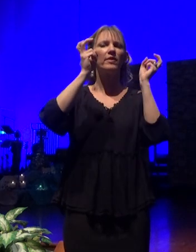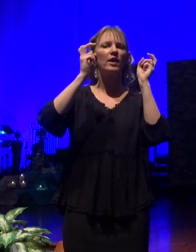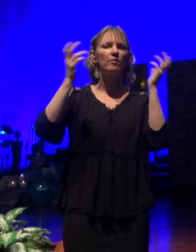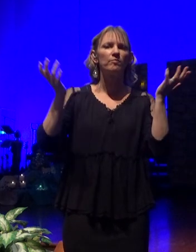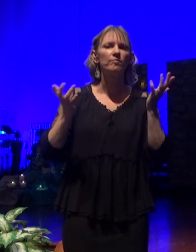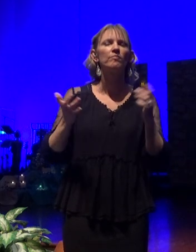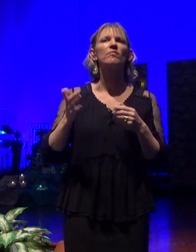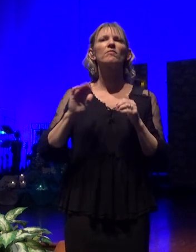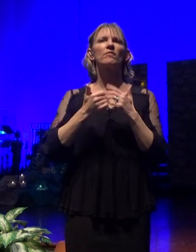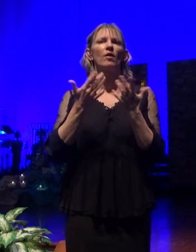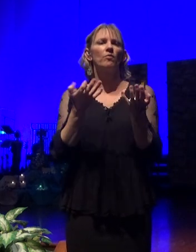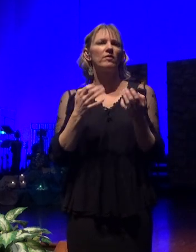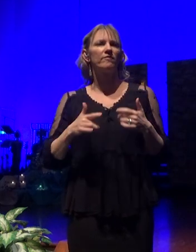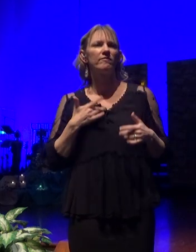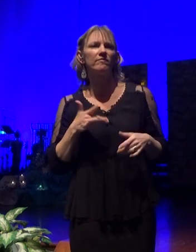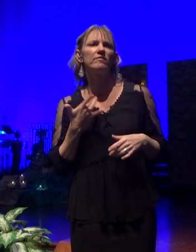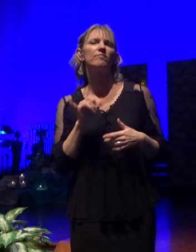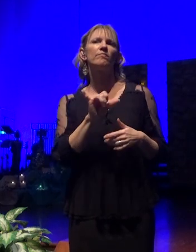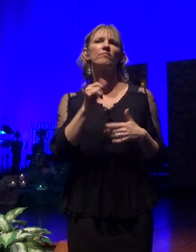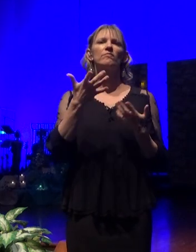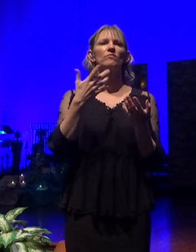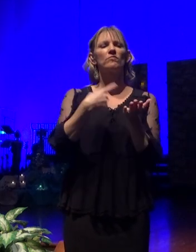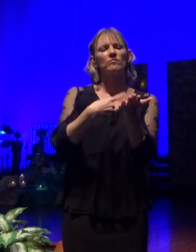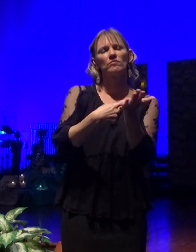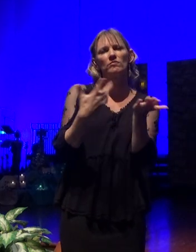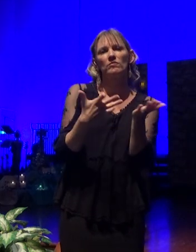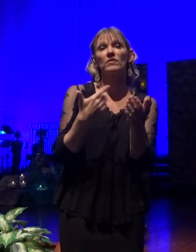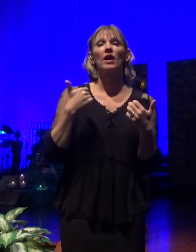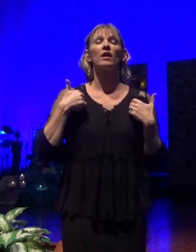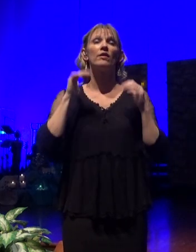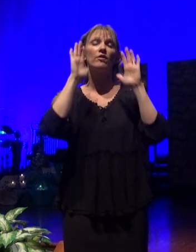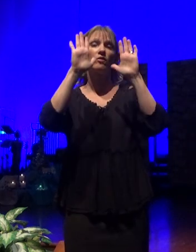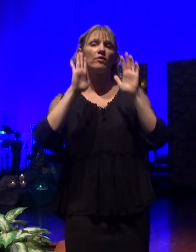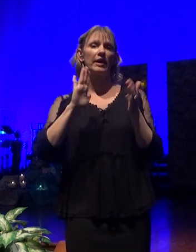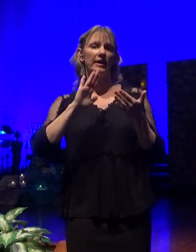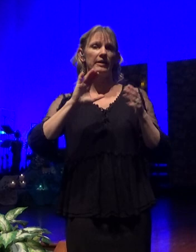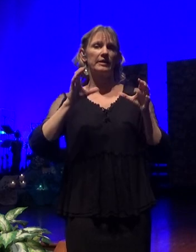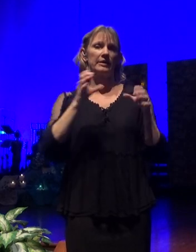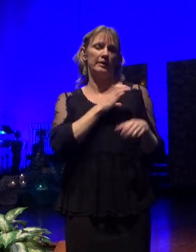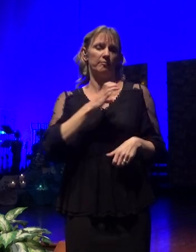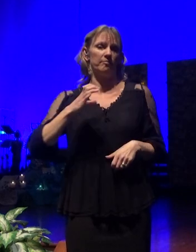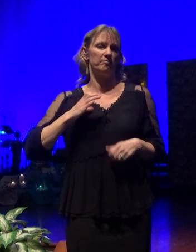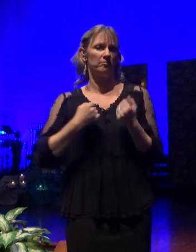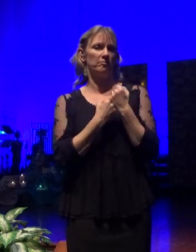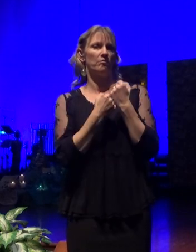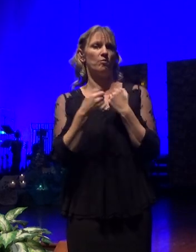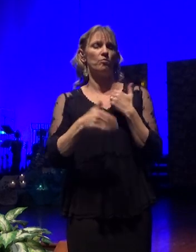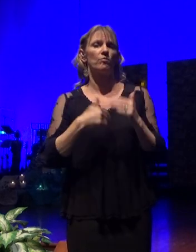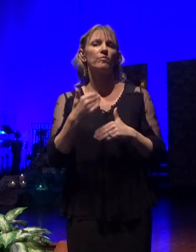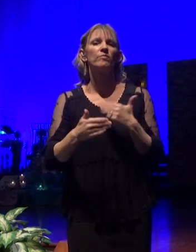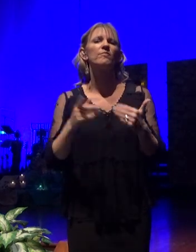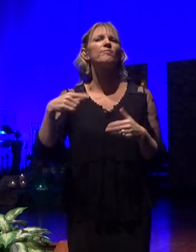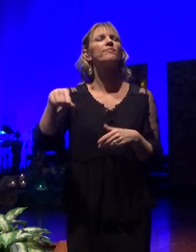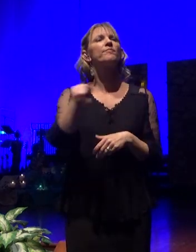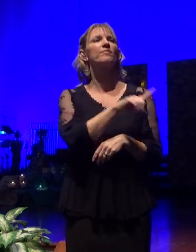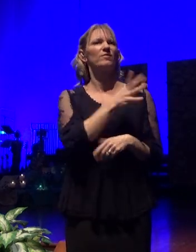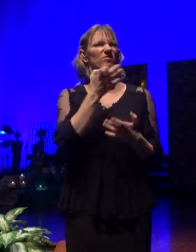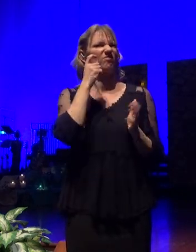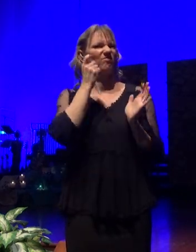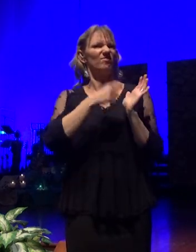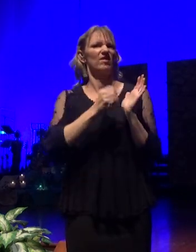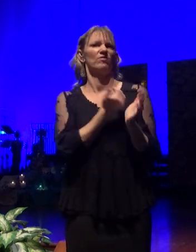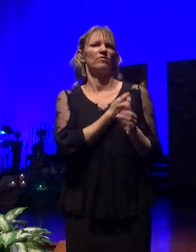we want it to feel? What do we want to talk about? And so I had a great committee that supported this process. They were, I want to acknowledge